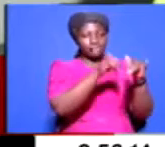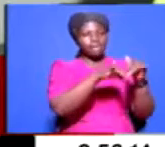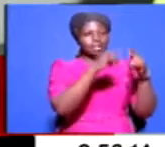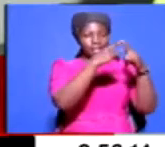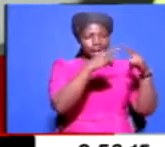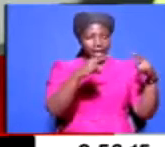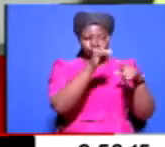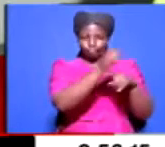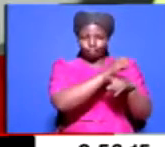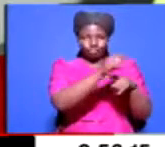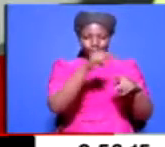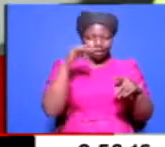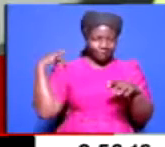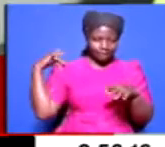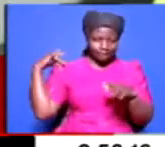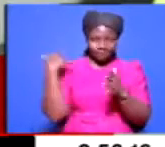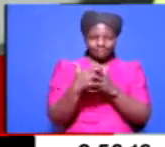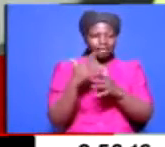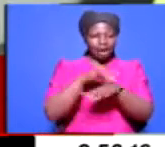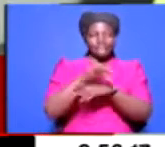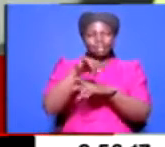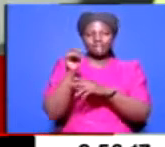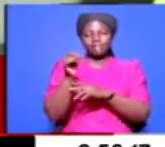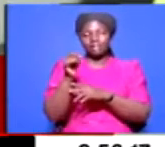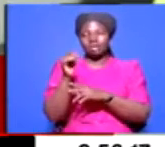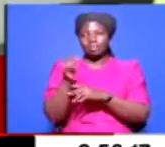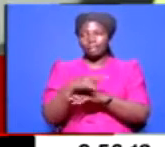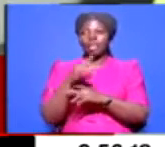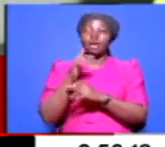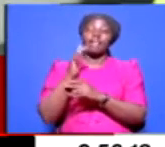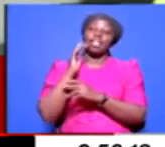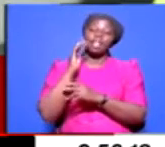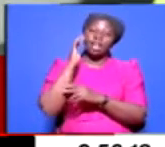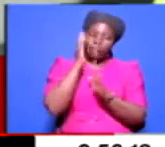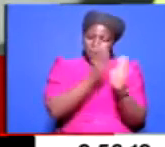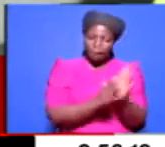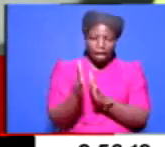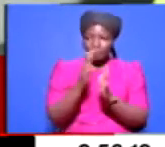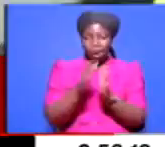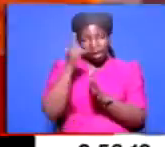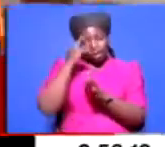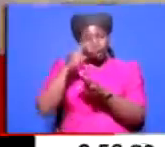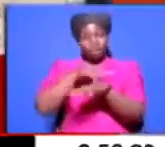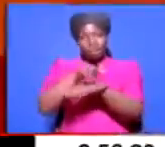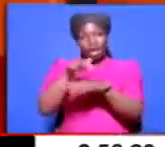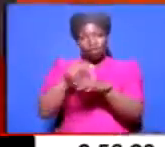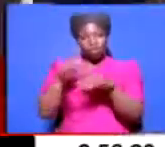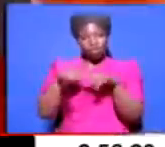month are preparing for regional championships, which will pave way for the national trials come July.